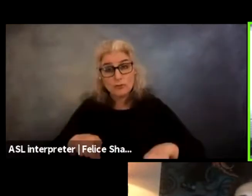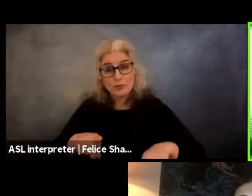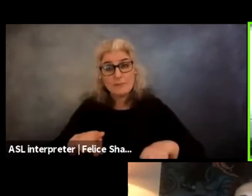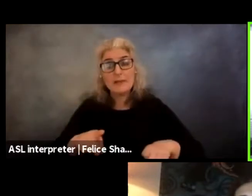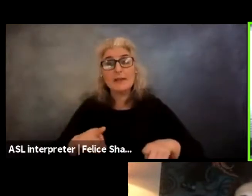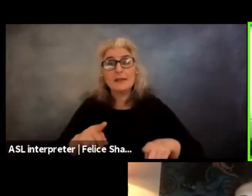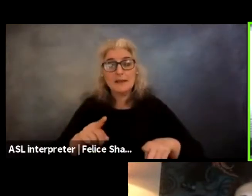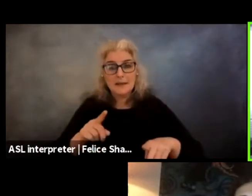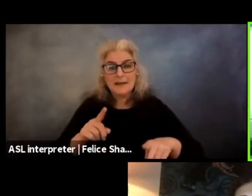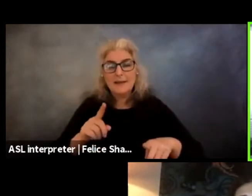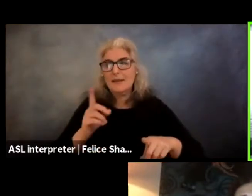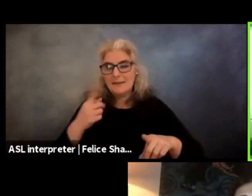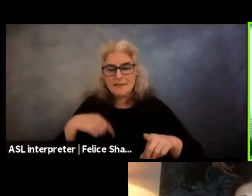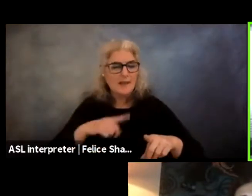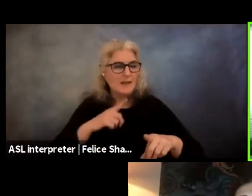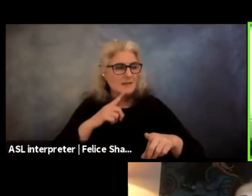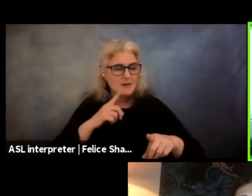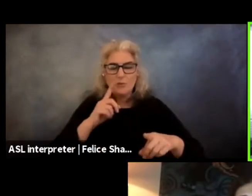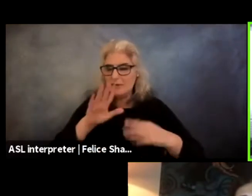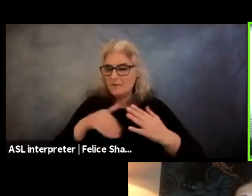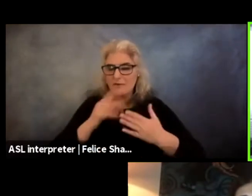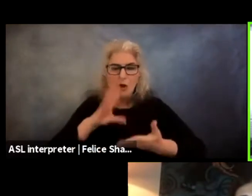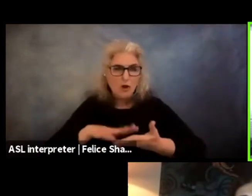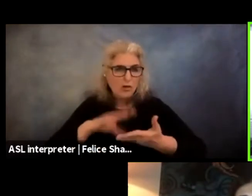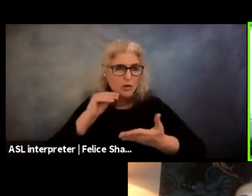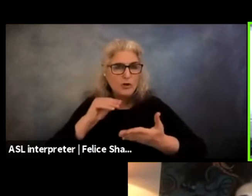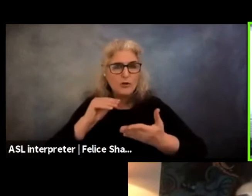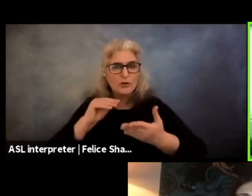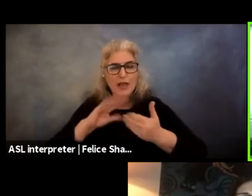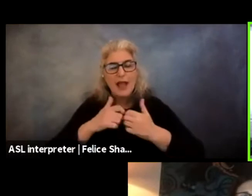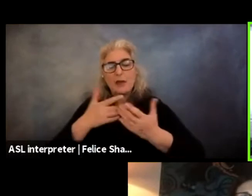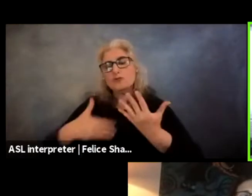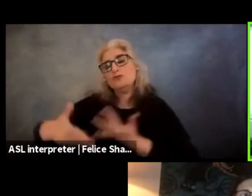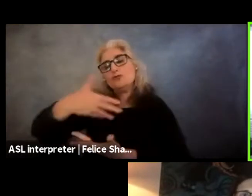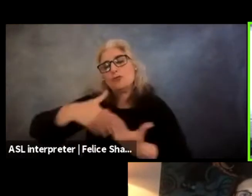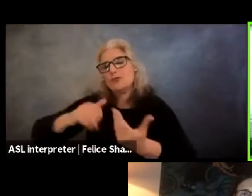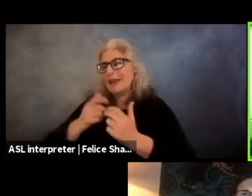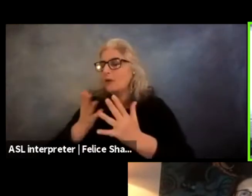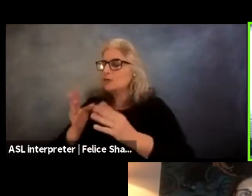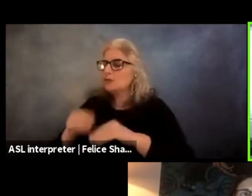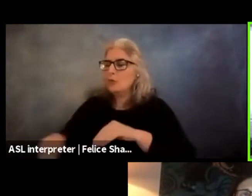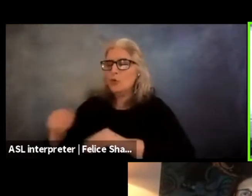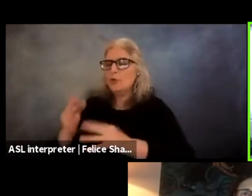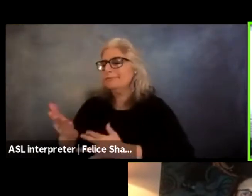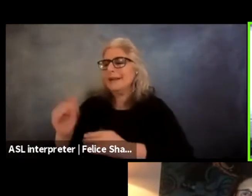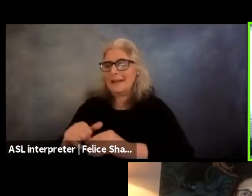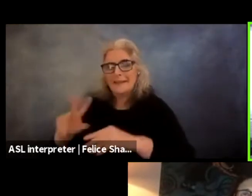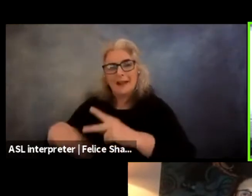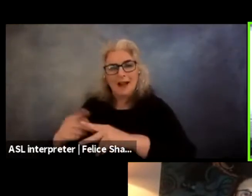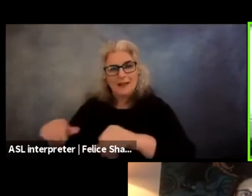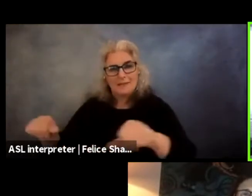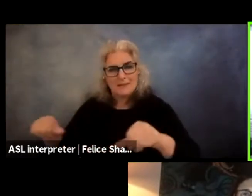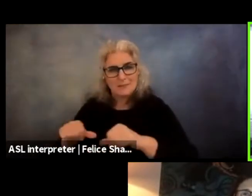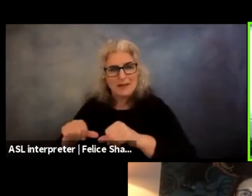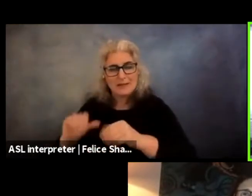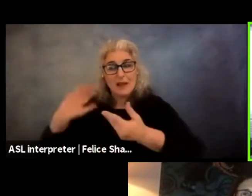of like learned, socializing to us on like how to navigate those spaces, sort of manifest in the public